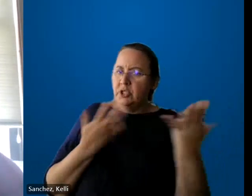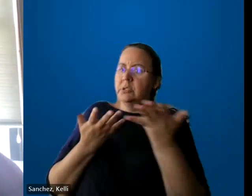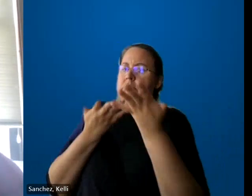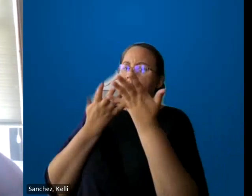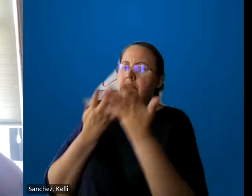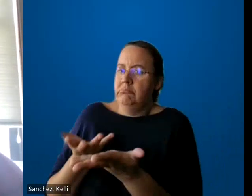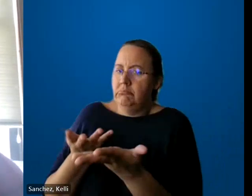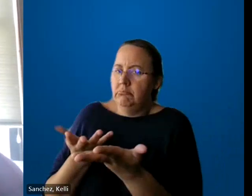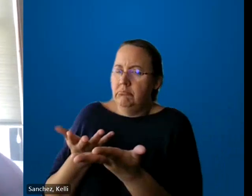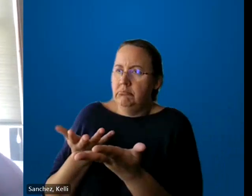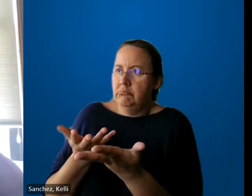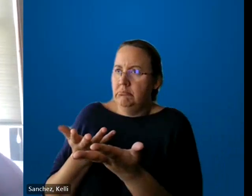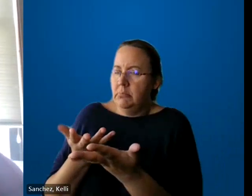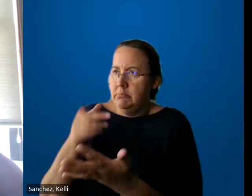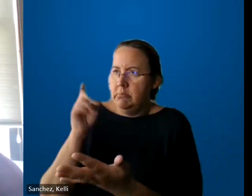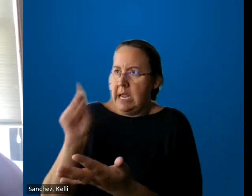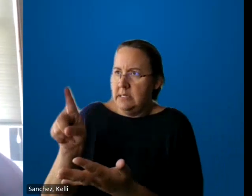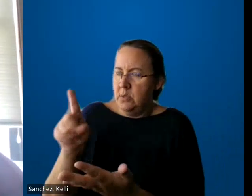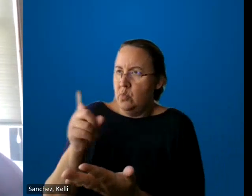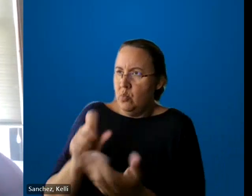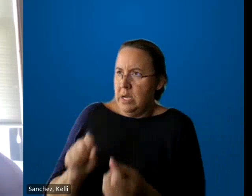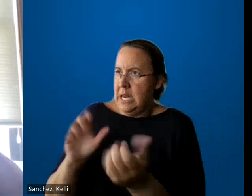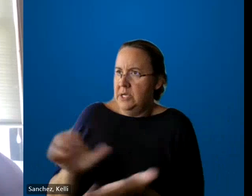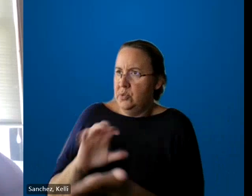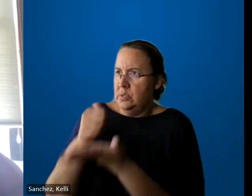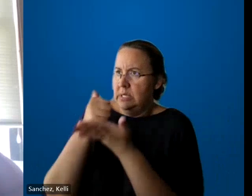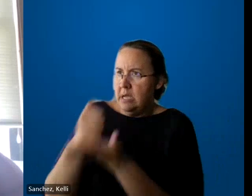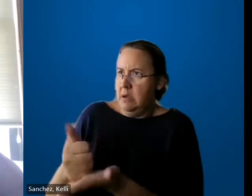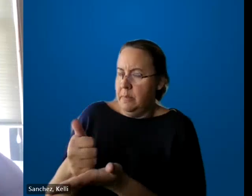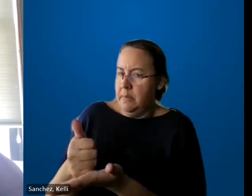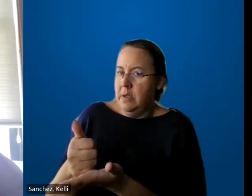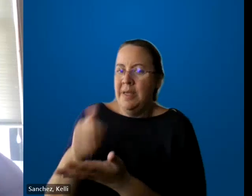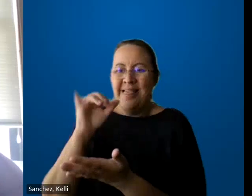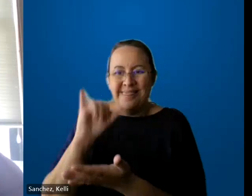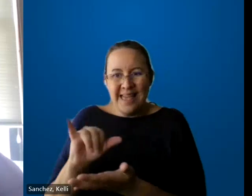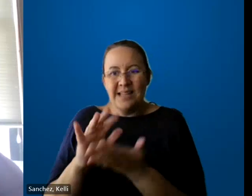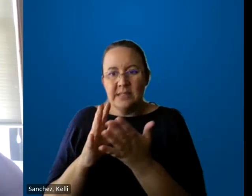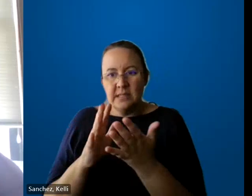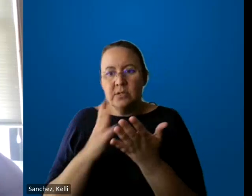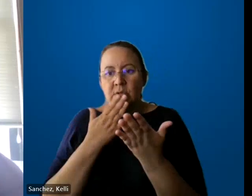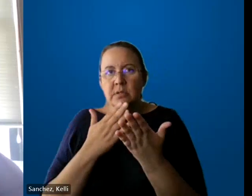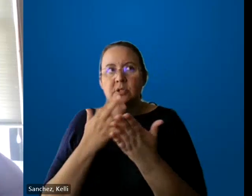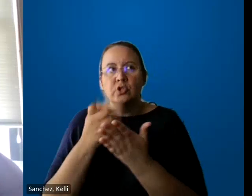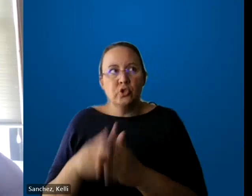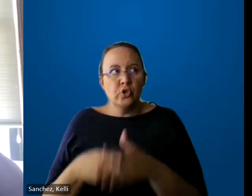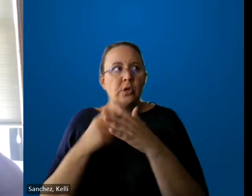is the first step you can take in being an ally. Yeah.